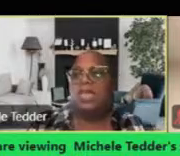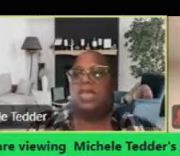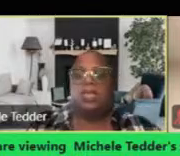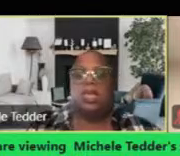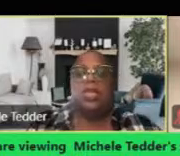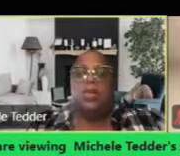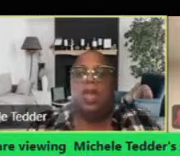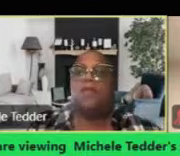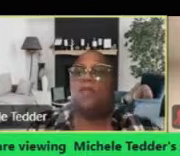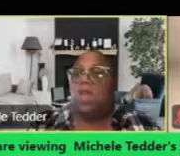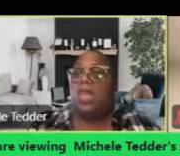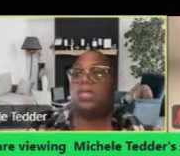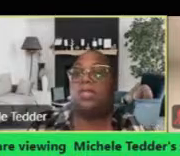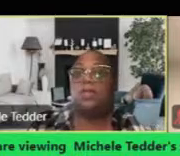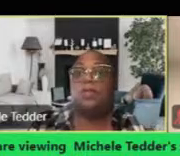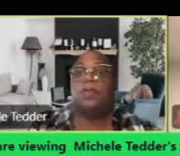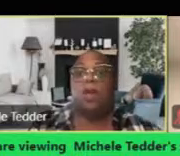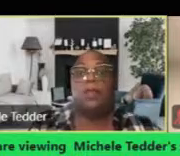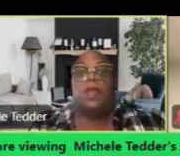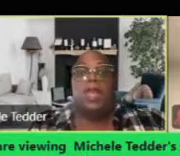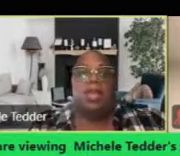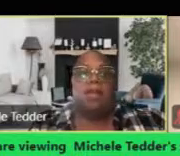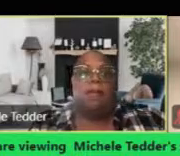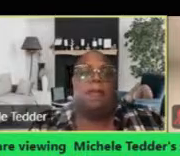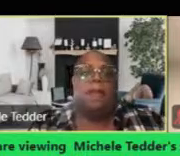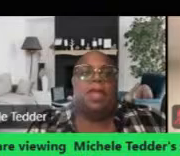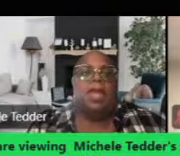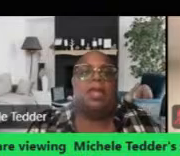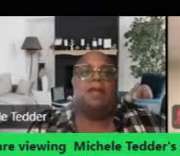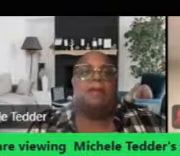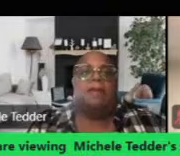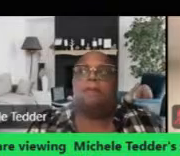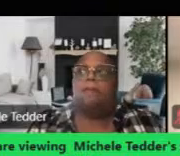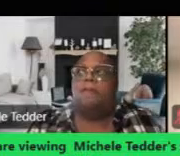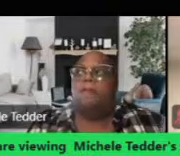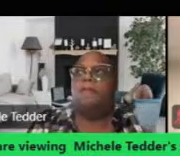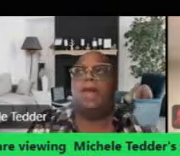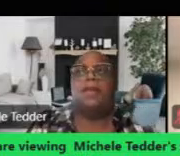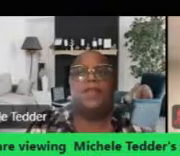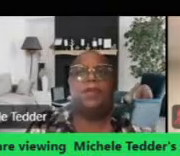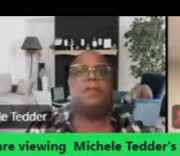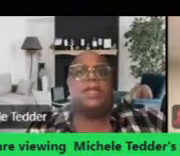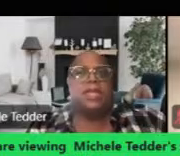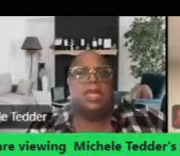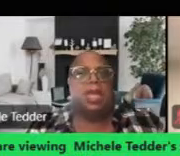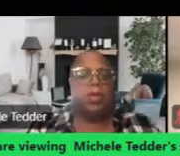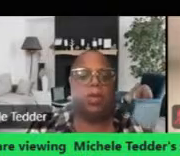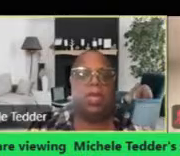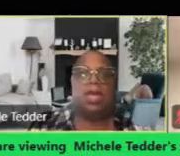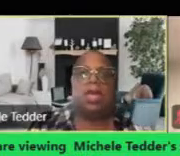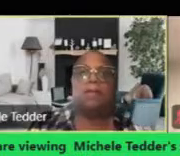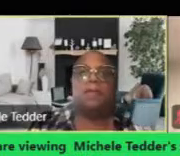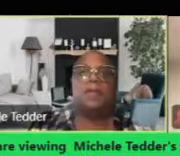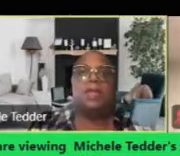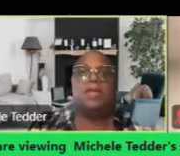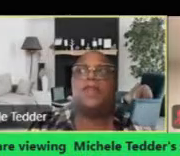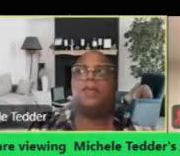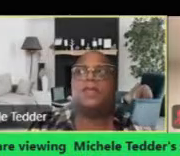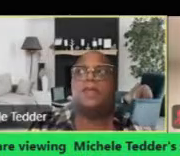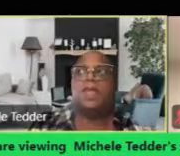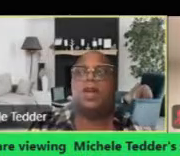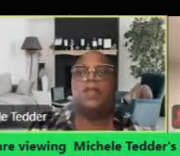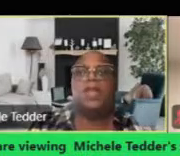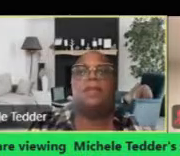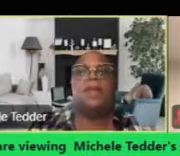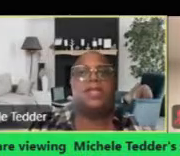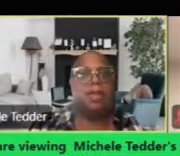this disease, you have a right to proper care. And back a few months ago, they